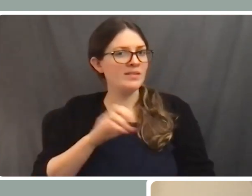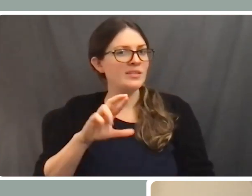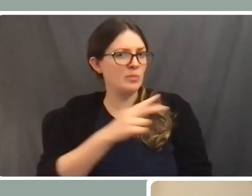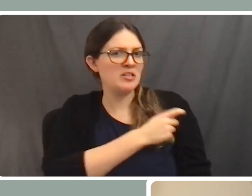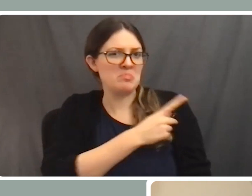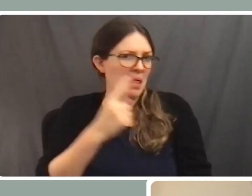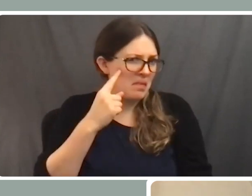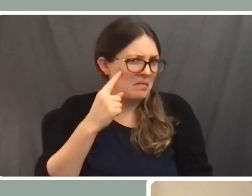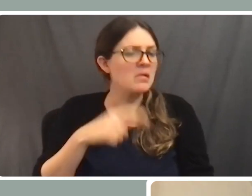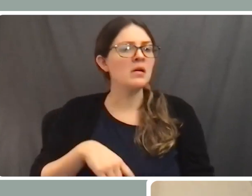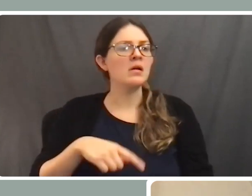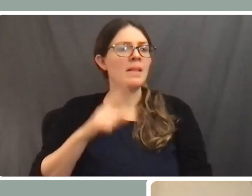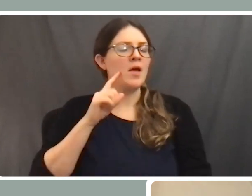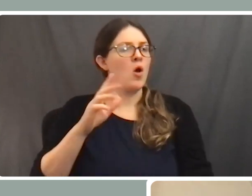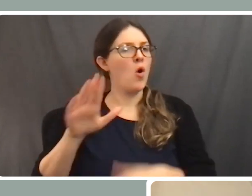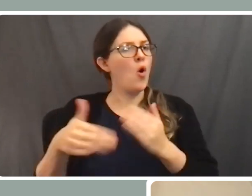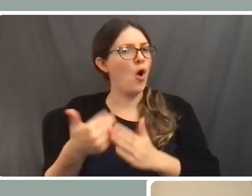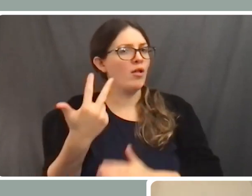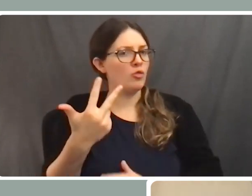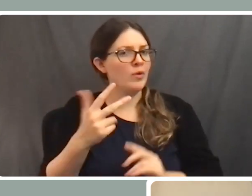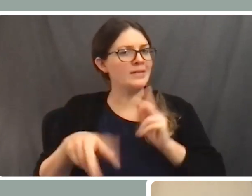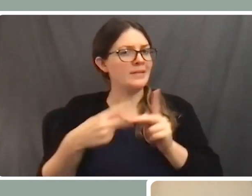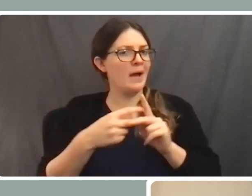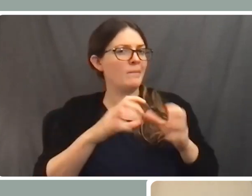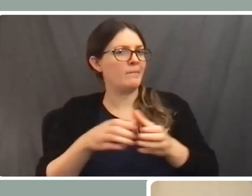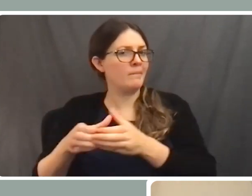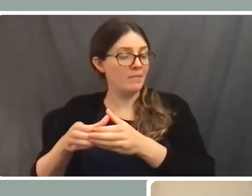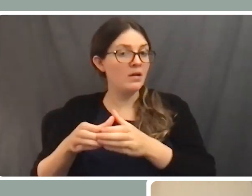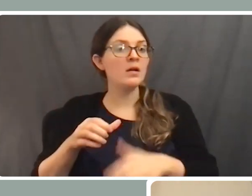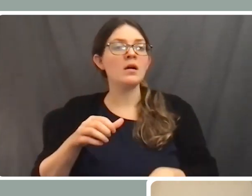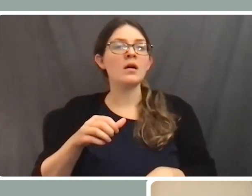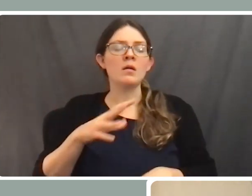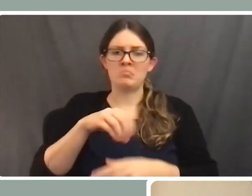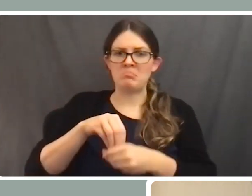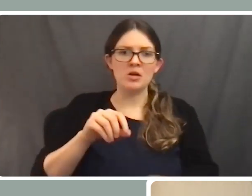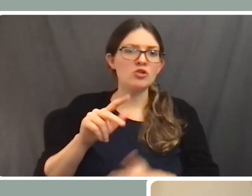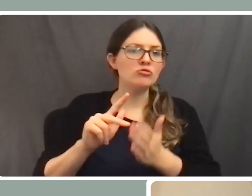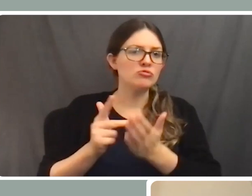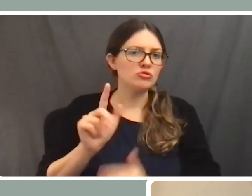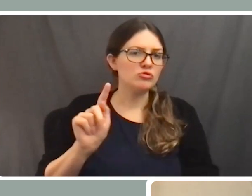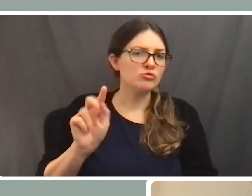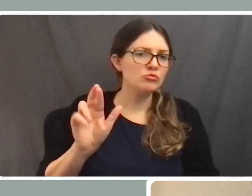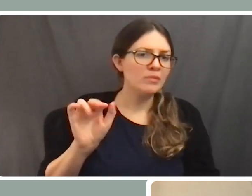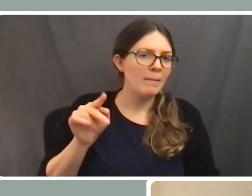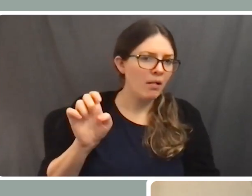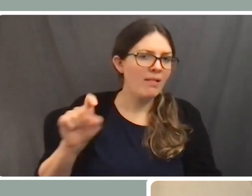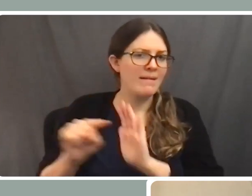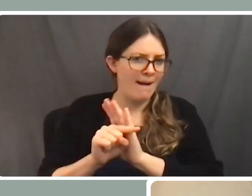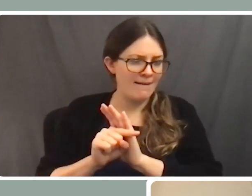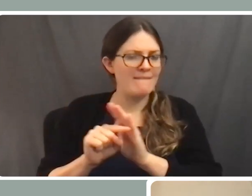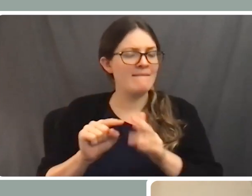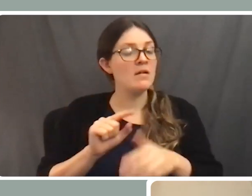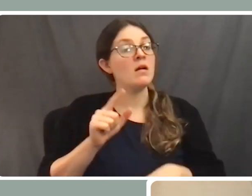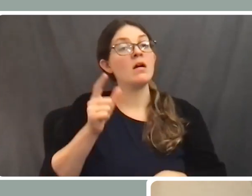I think it's going to be all 3 subtypes of breast cancer. It's definitely triple negative. That trial is being run through a big cooperative group in the